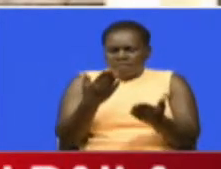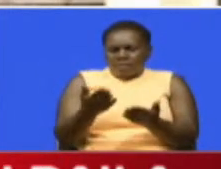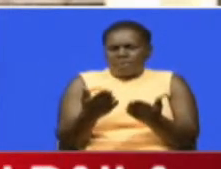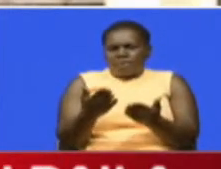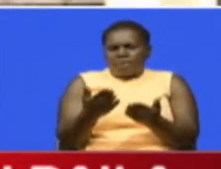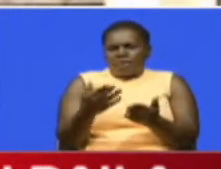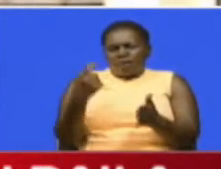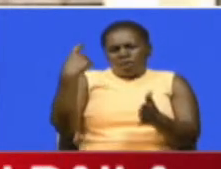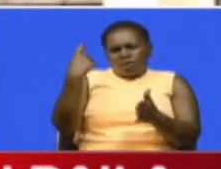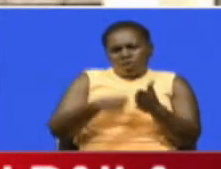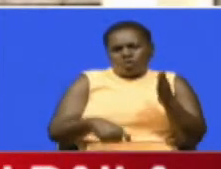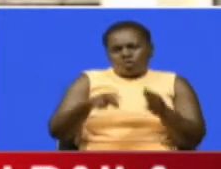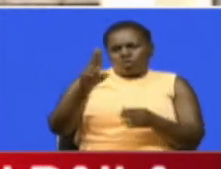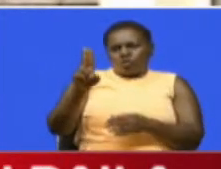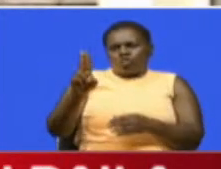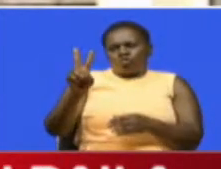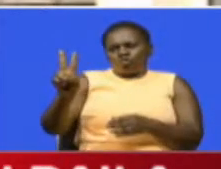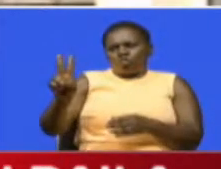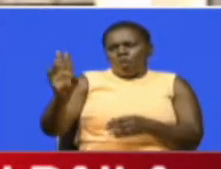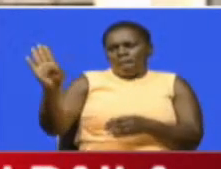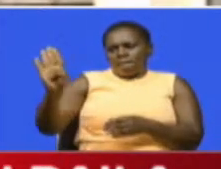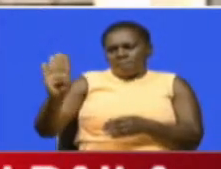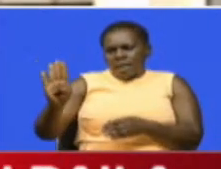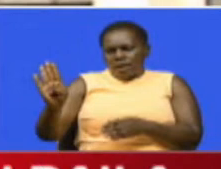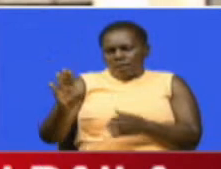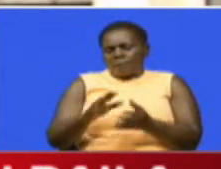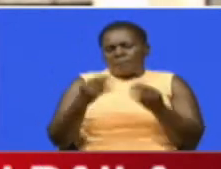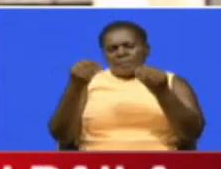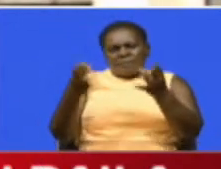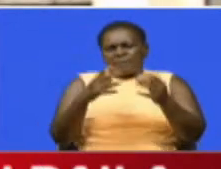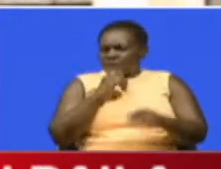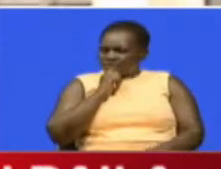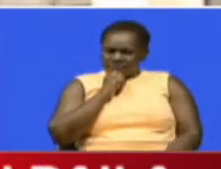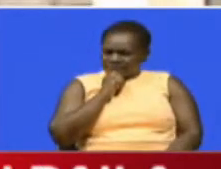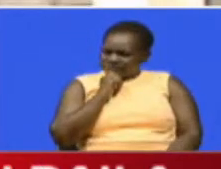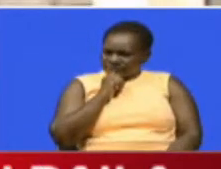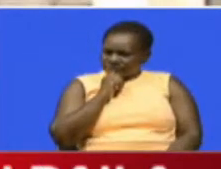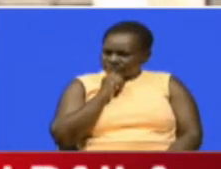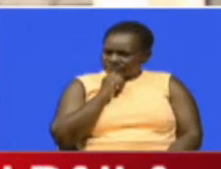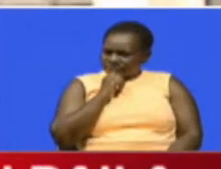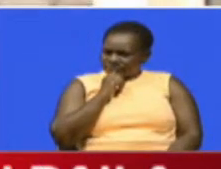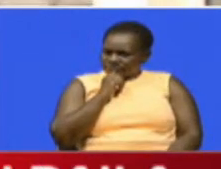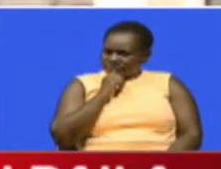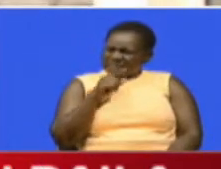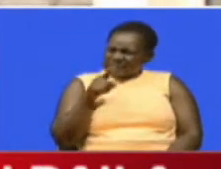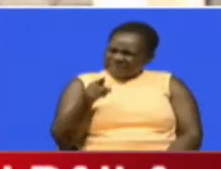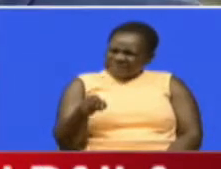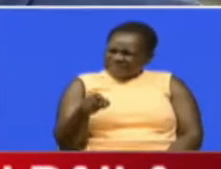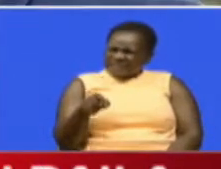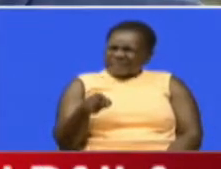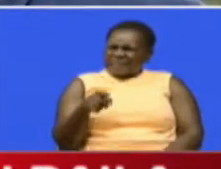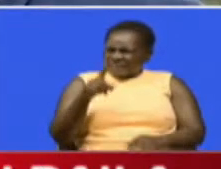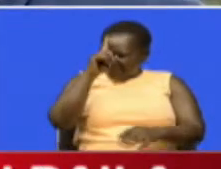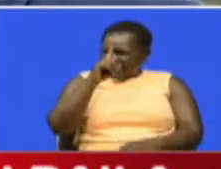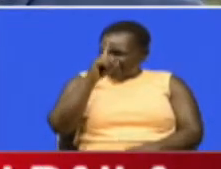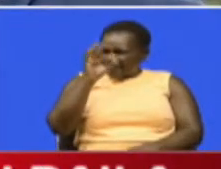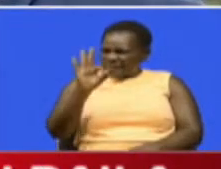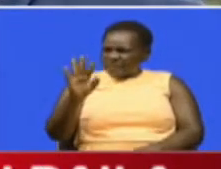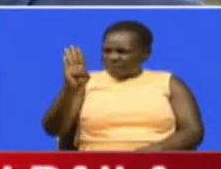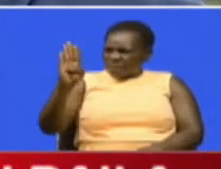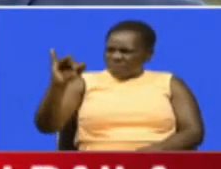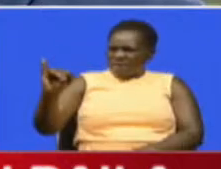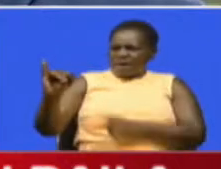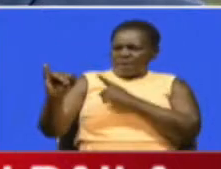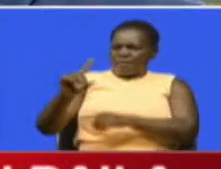cost about 2 billion shillings, many are wondering, is this the most pressing issue currently? Yeah,